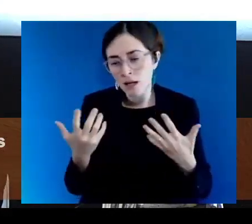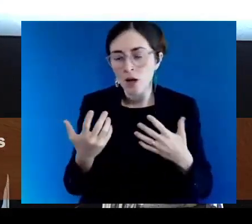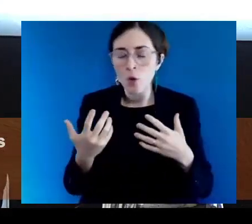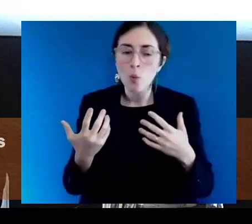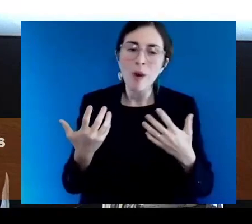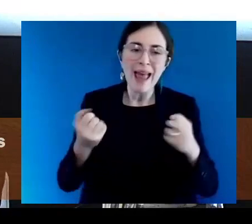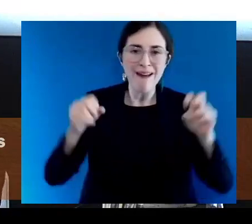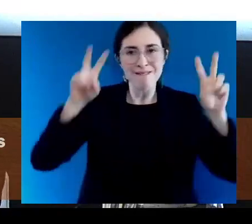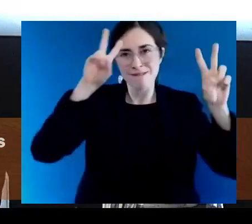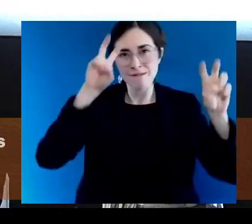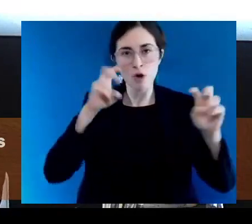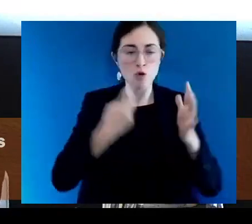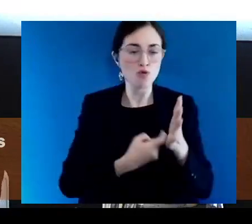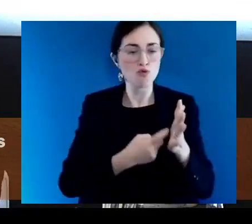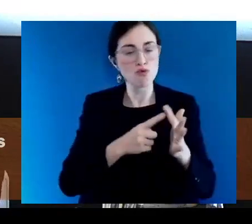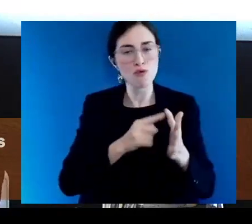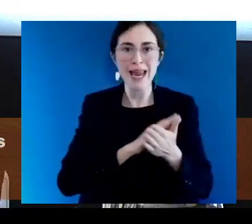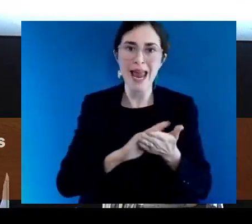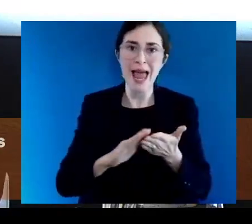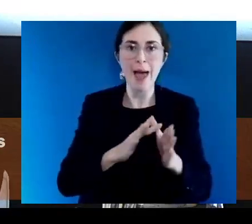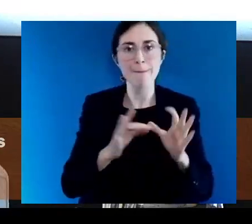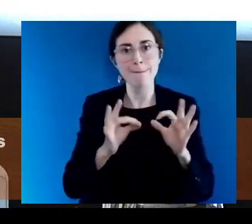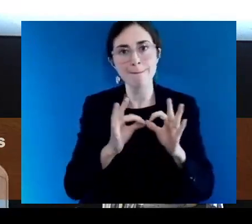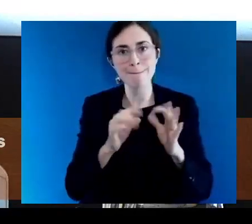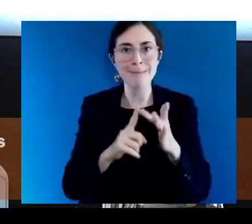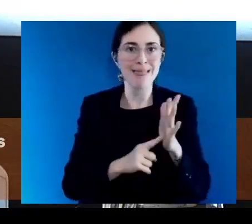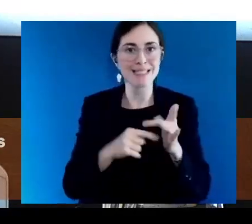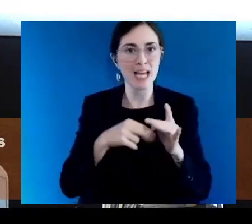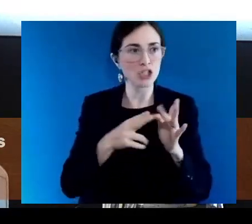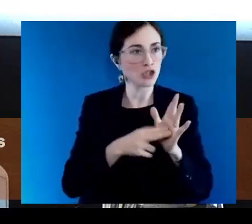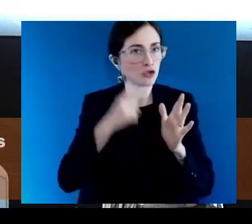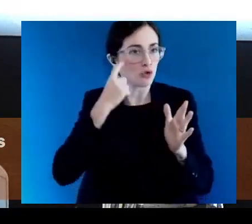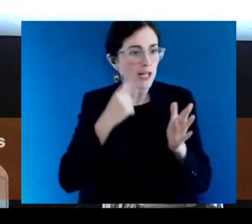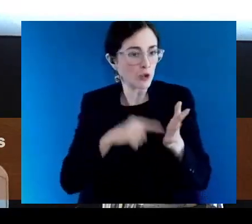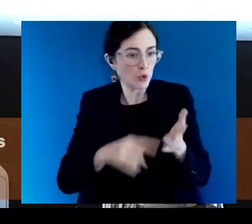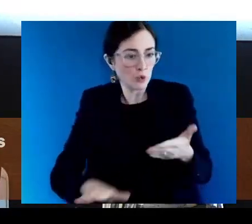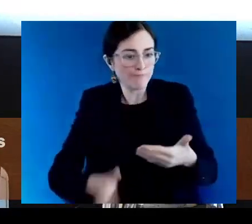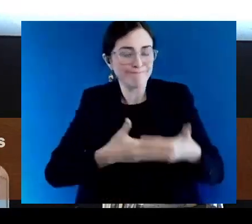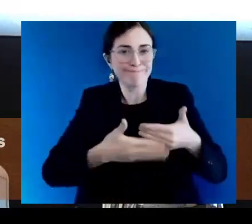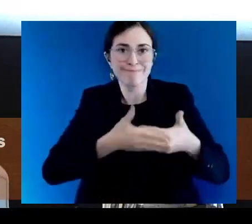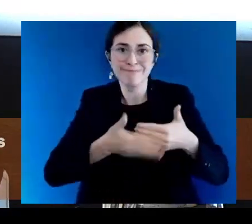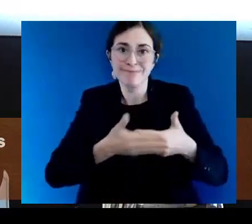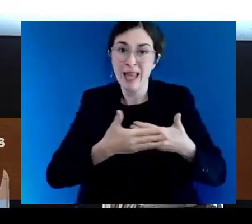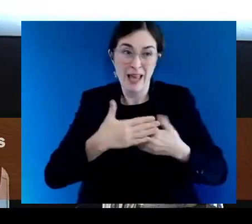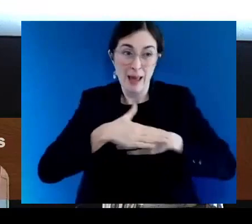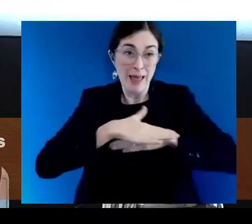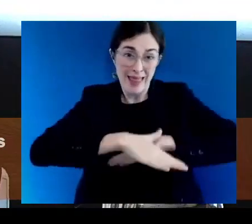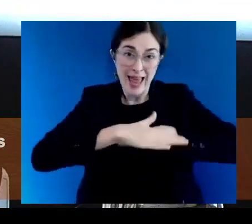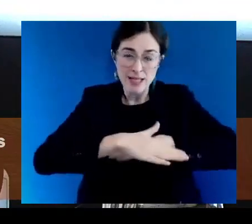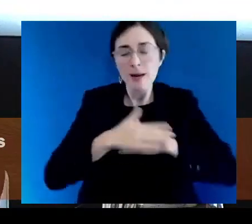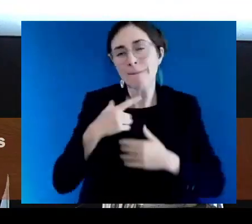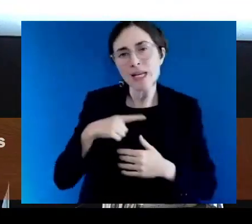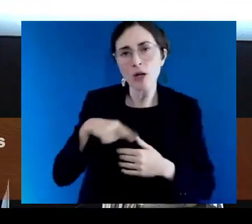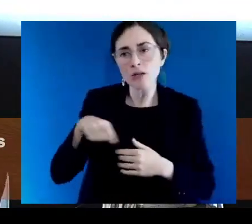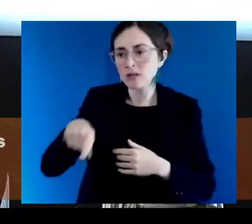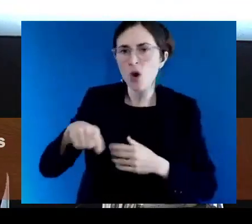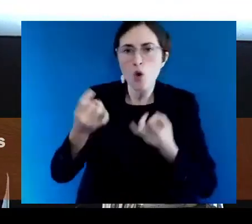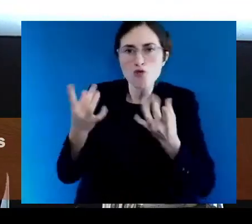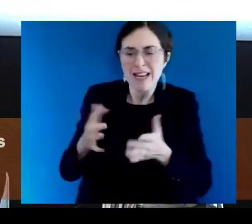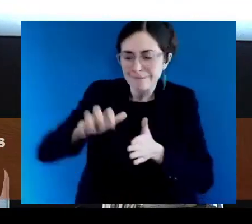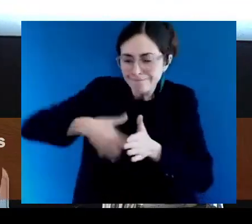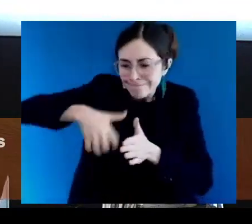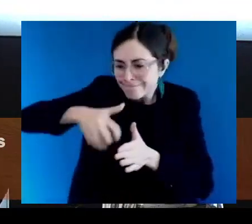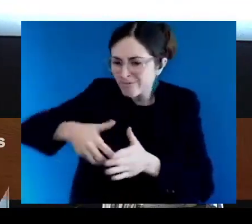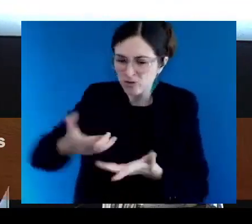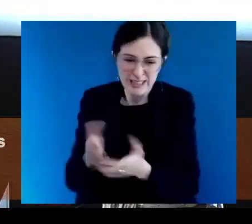land. Obviously, this is once the land has been scarred, as and certainly traditional owner communities have made got very